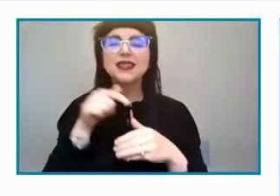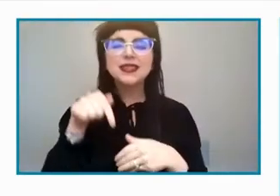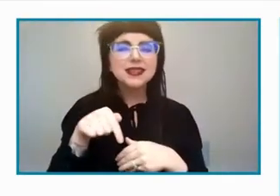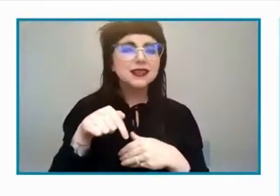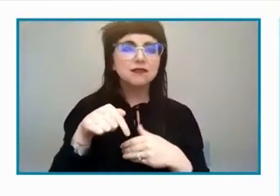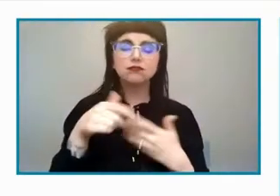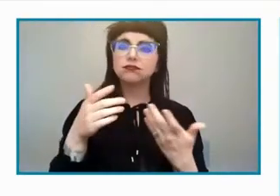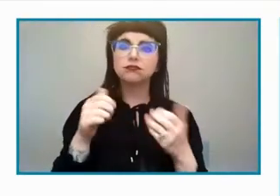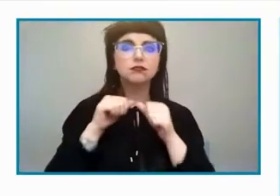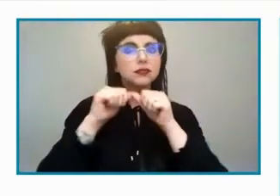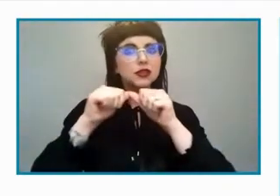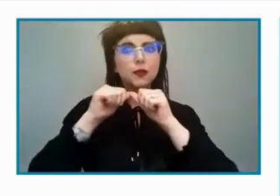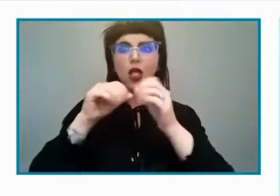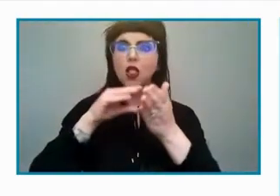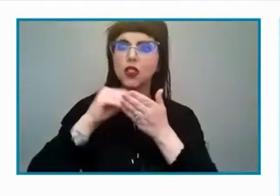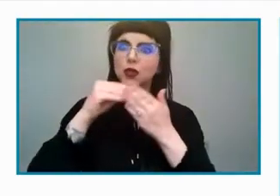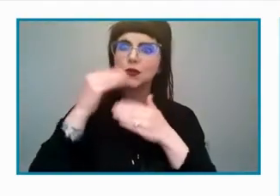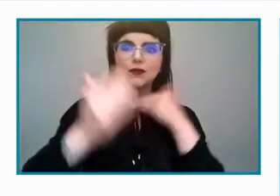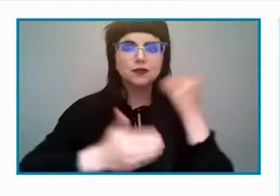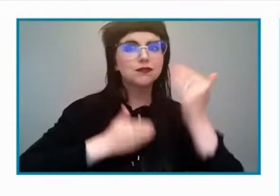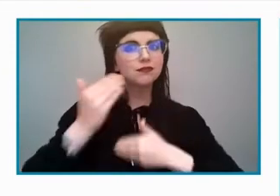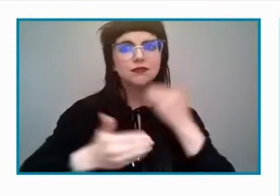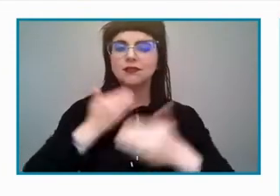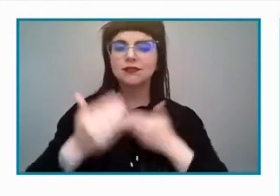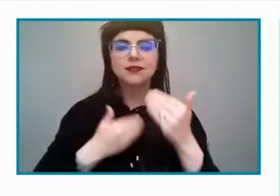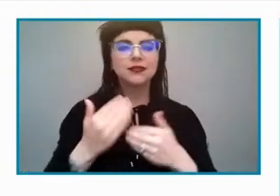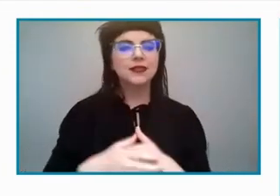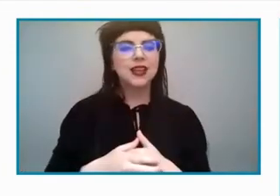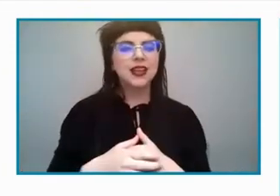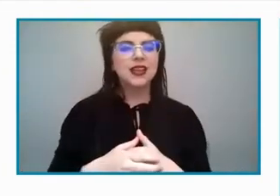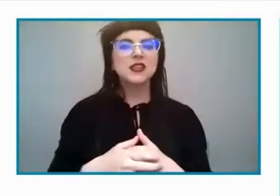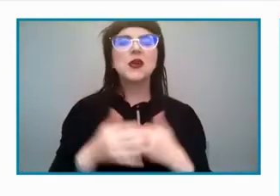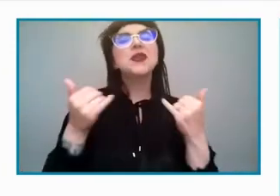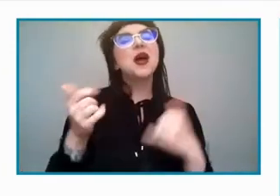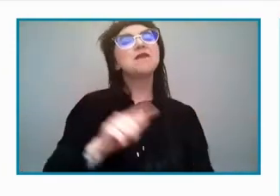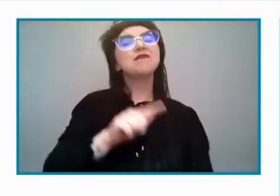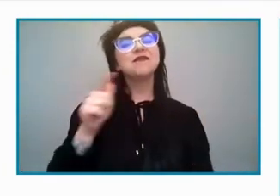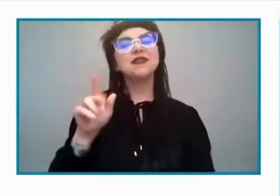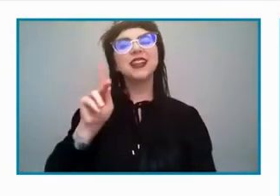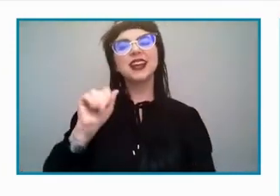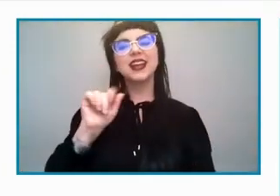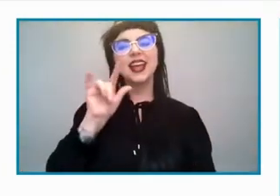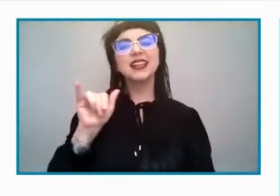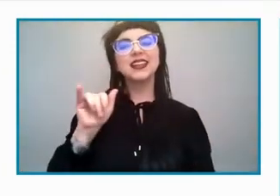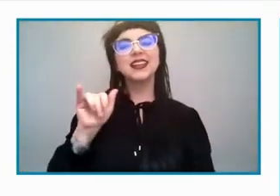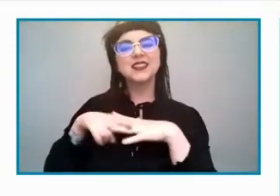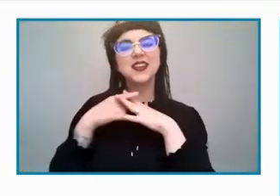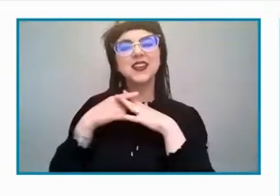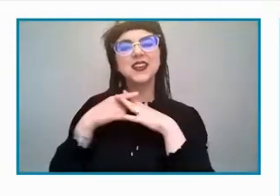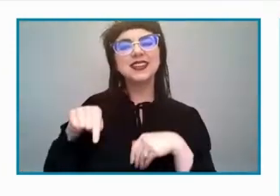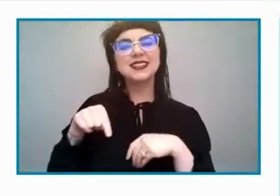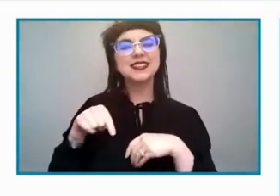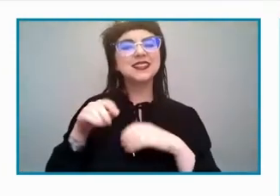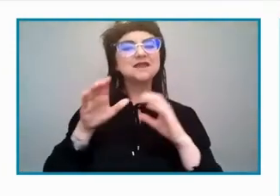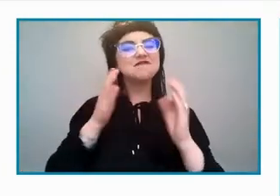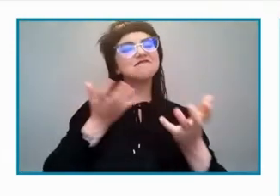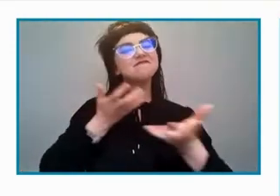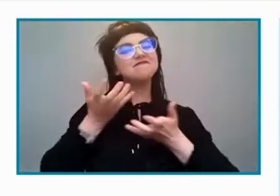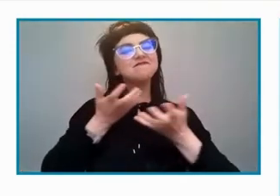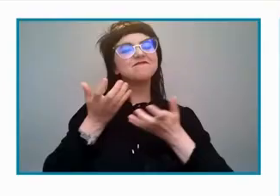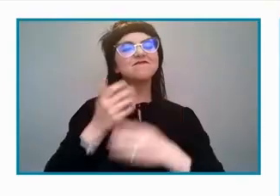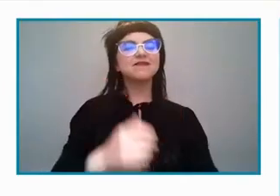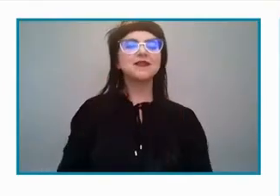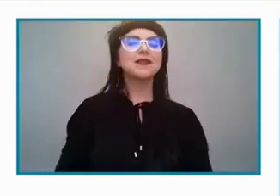a learning process. So I'm going to pass it back over to Kelly to kick us off in this conversation. Thanks,